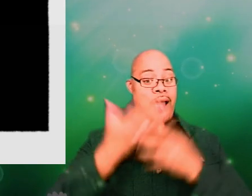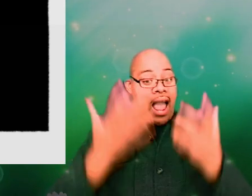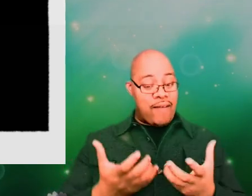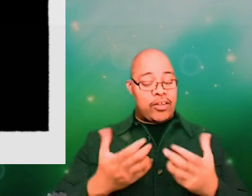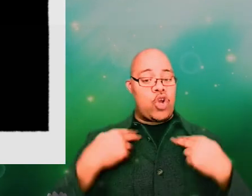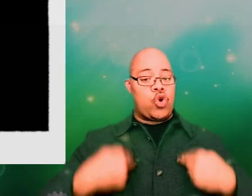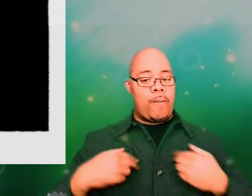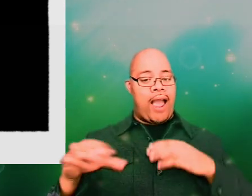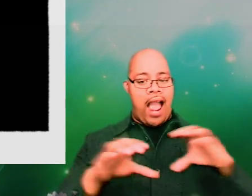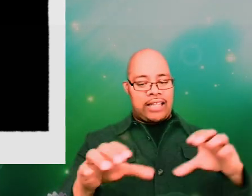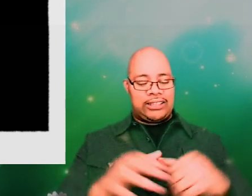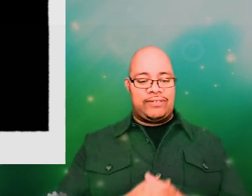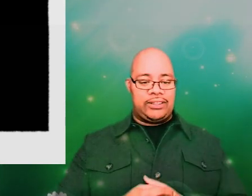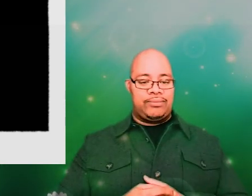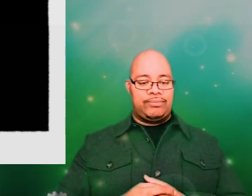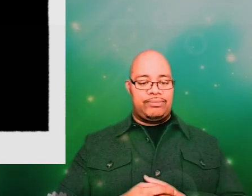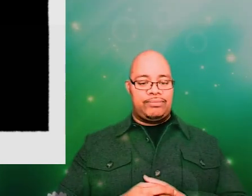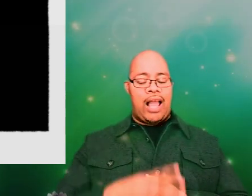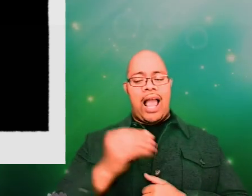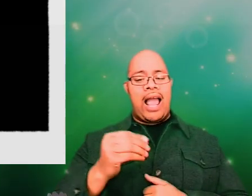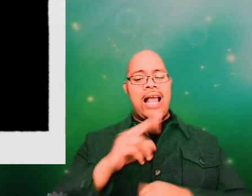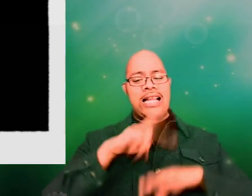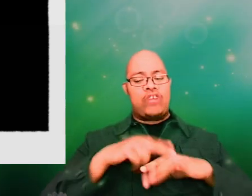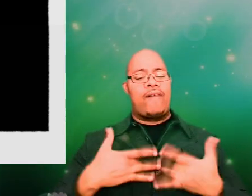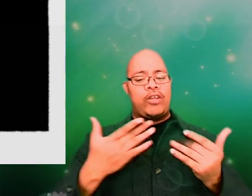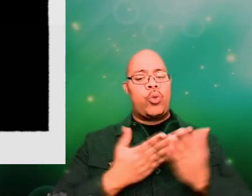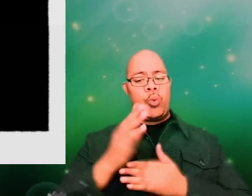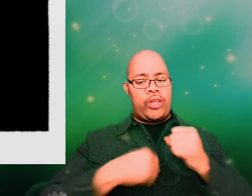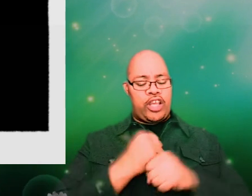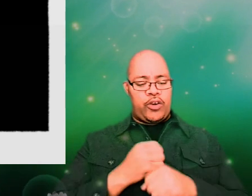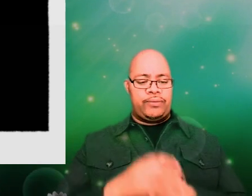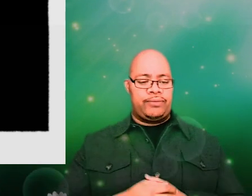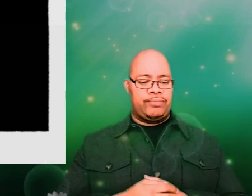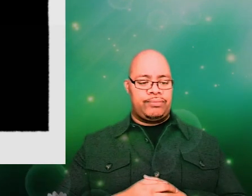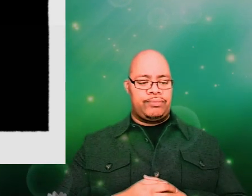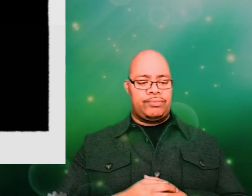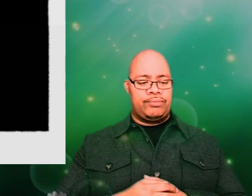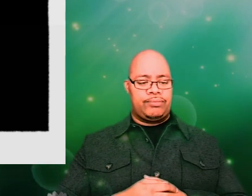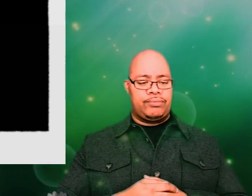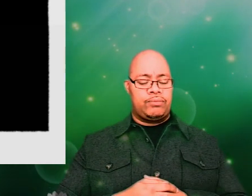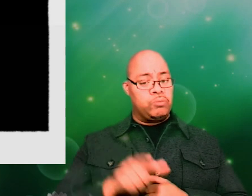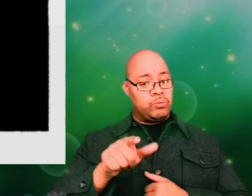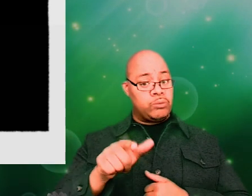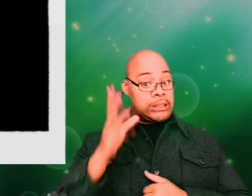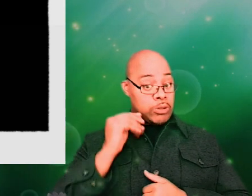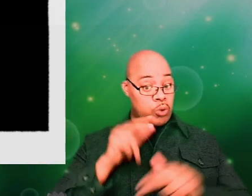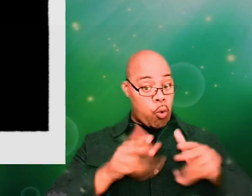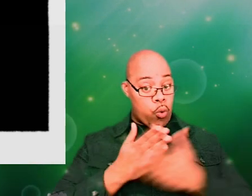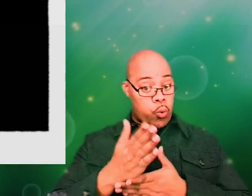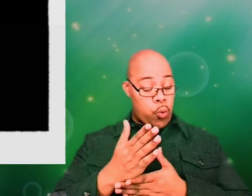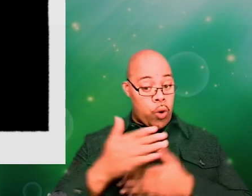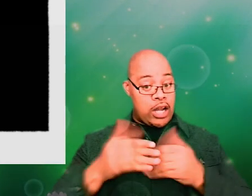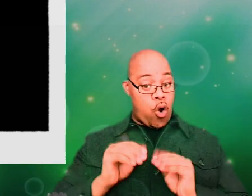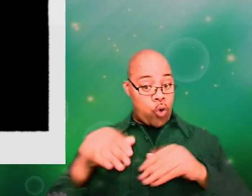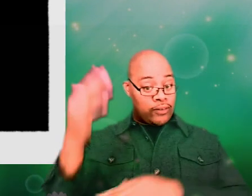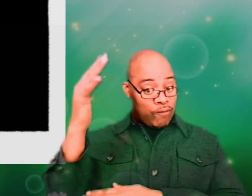heavily impacted by human activity and natural events throughout the years. Have you ever taken a walk in a maritime